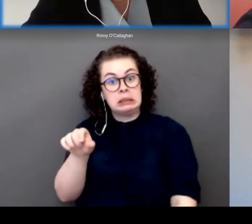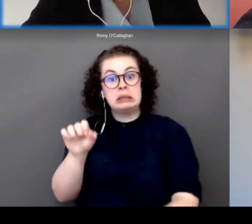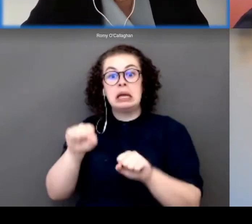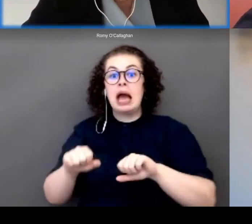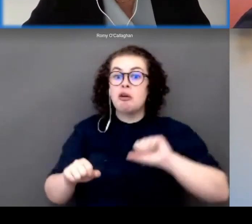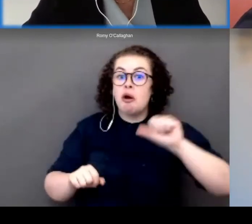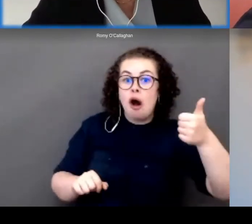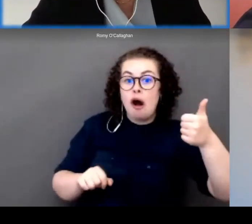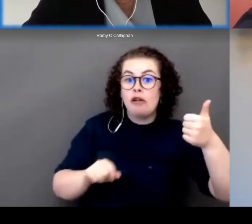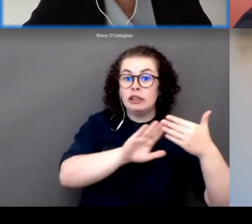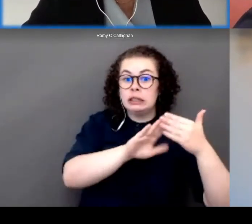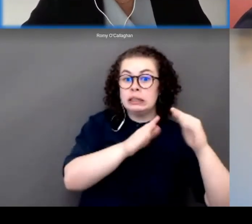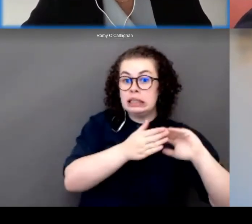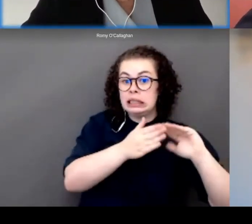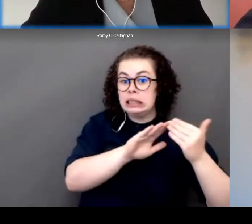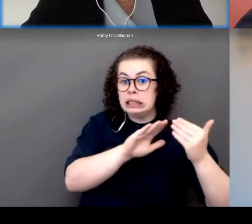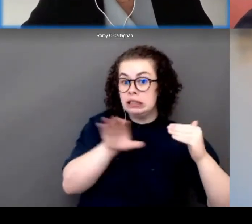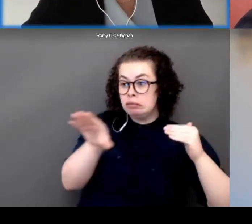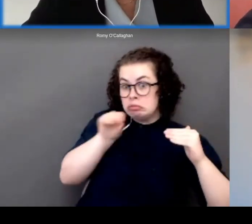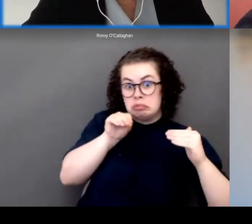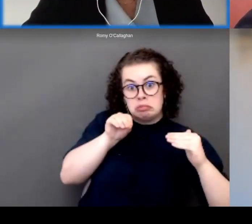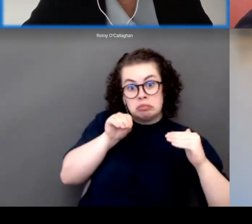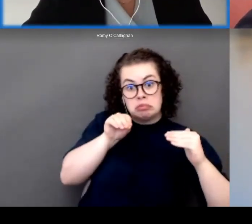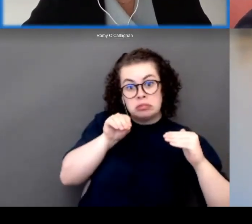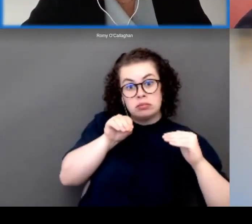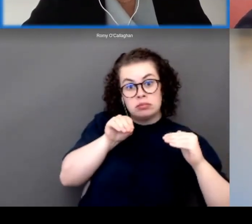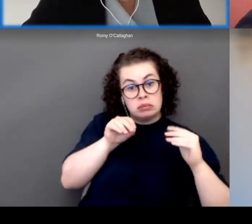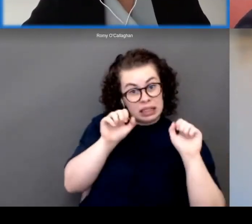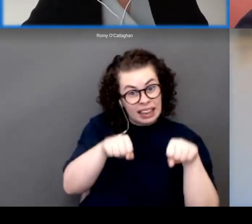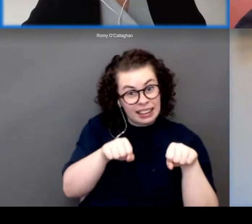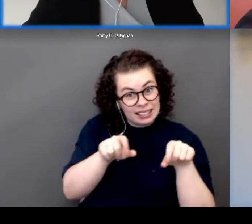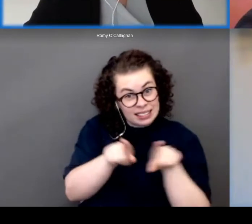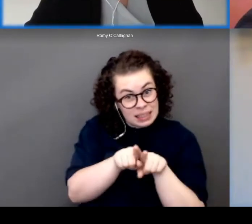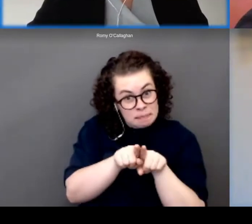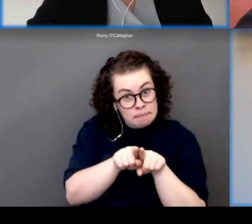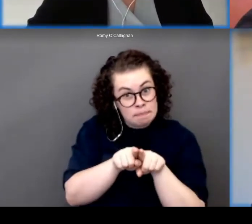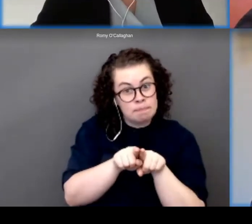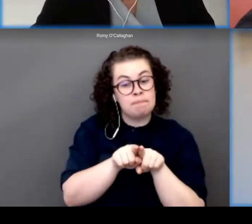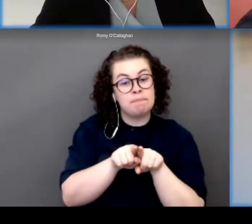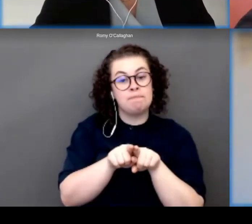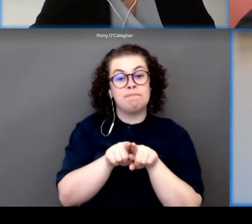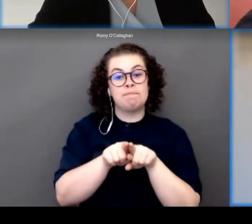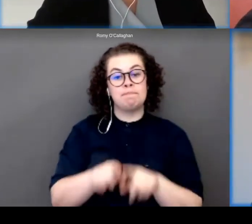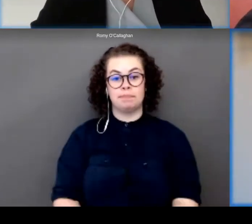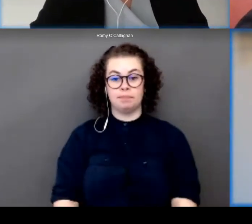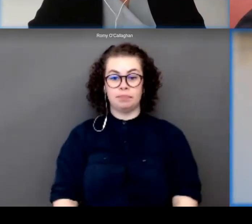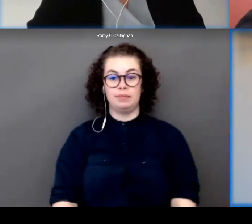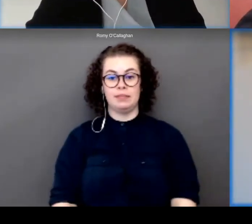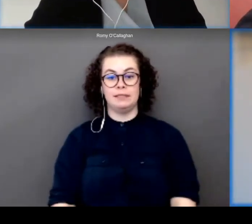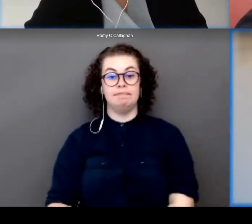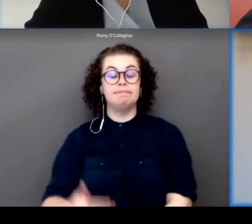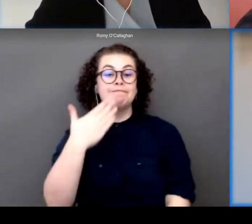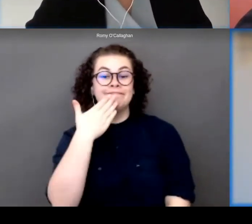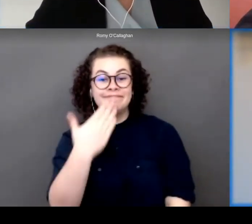city, and especially in the city center, in the historic city center? Thank you for the answer,